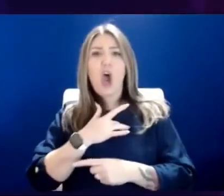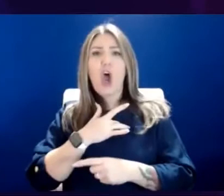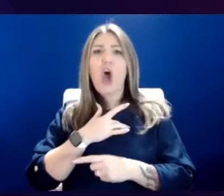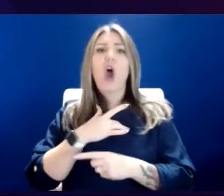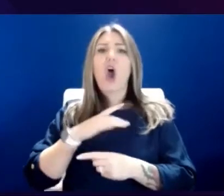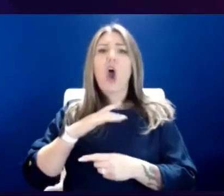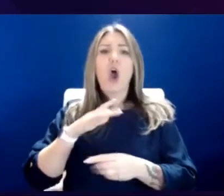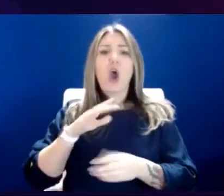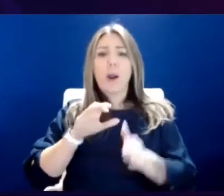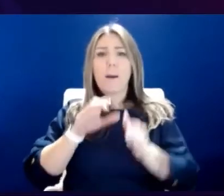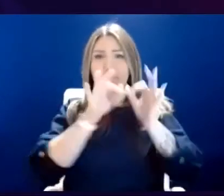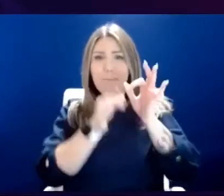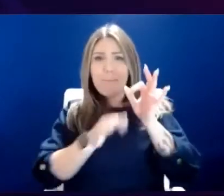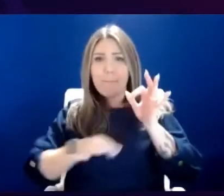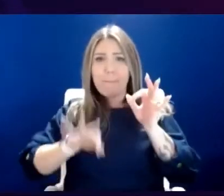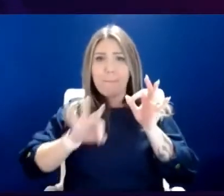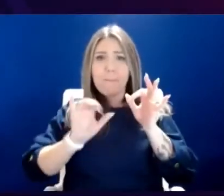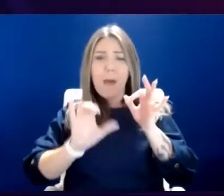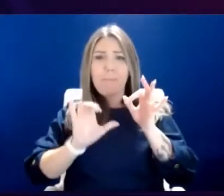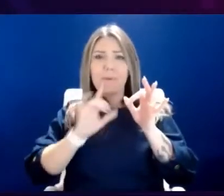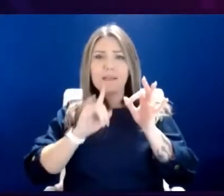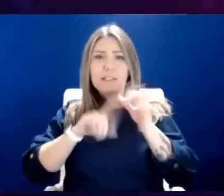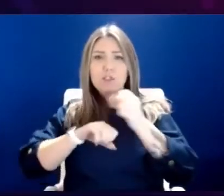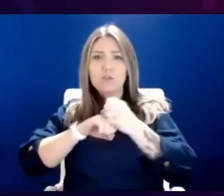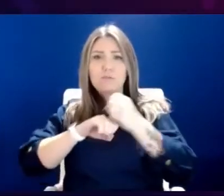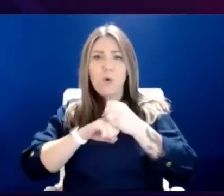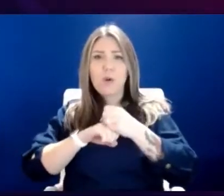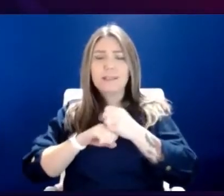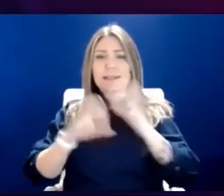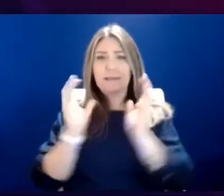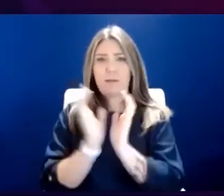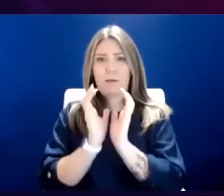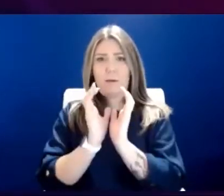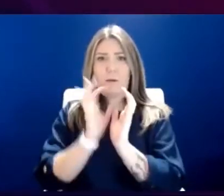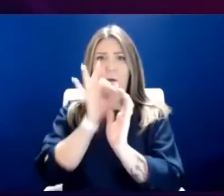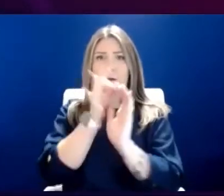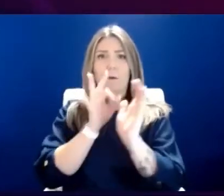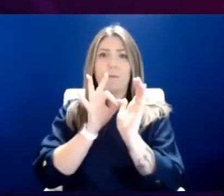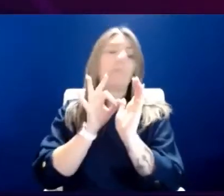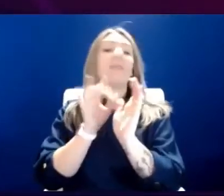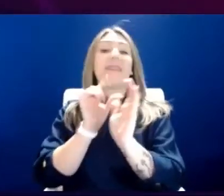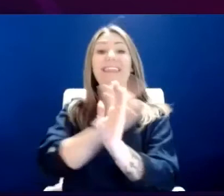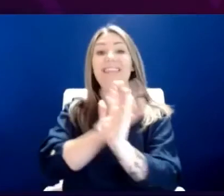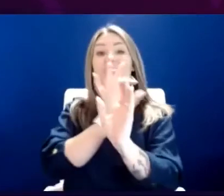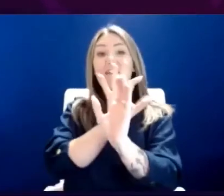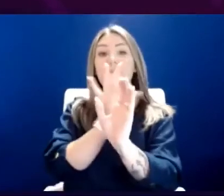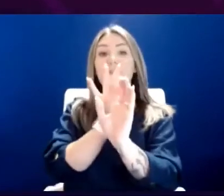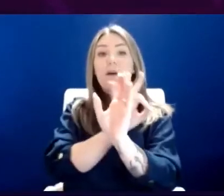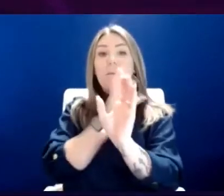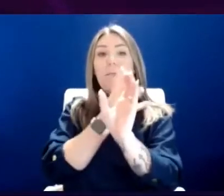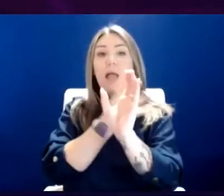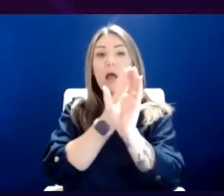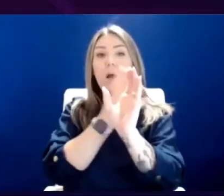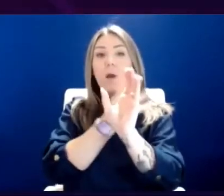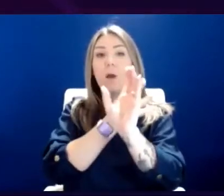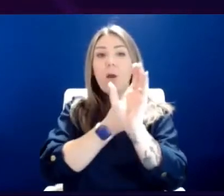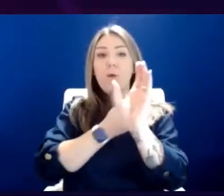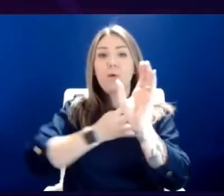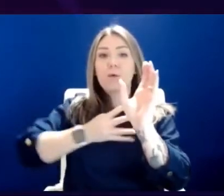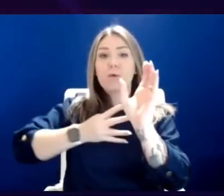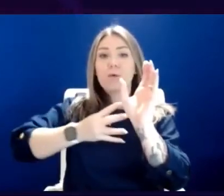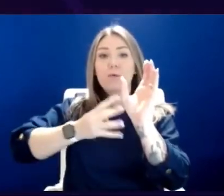ventricle. It sucks the blood from the left ventricle chamber and circulates into your aorta and to rest of your